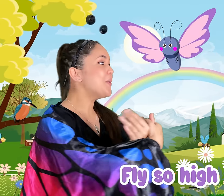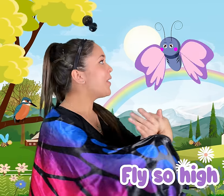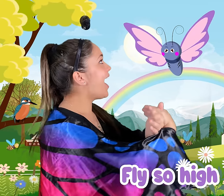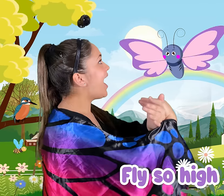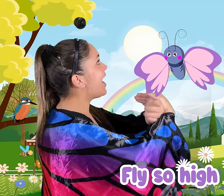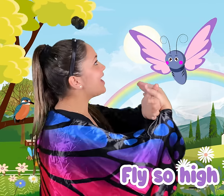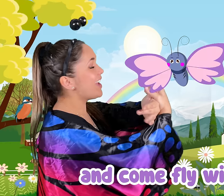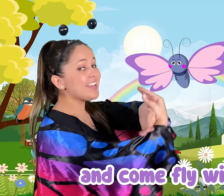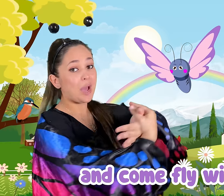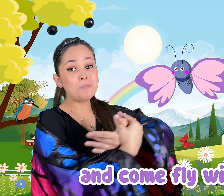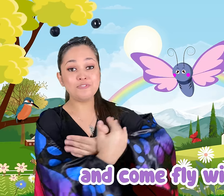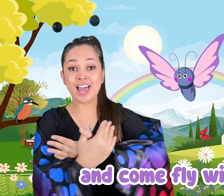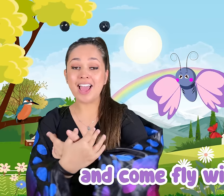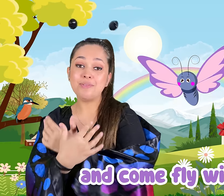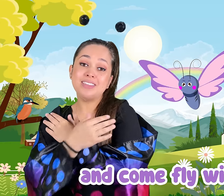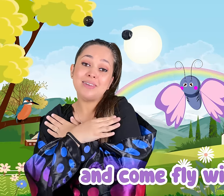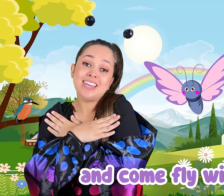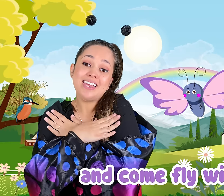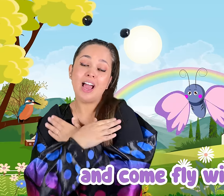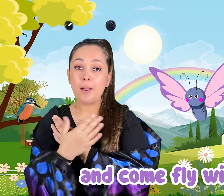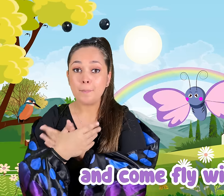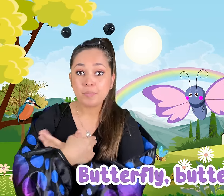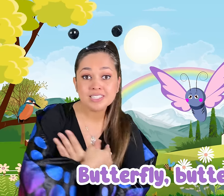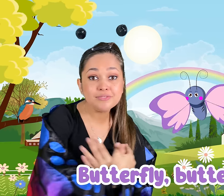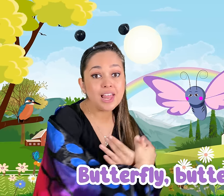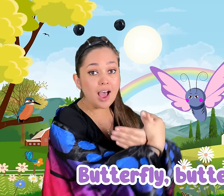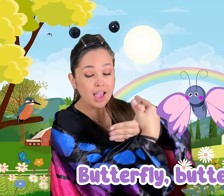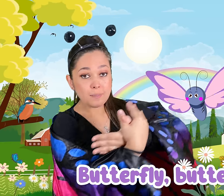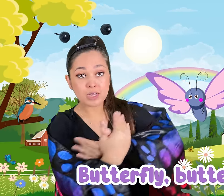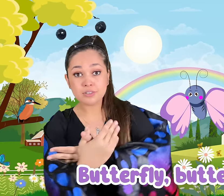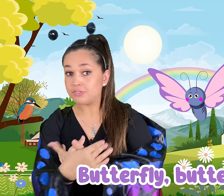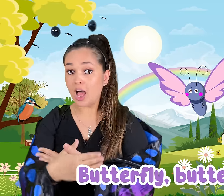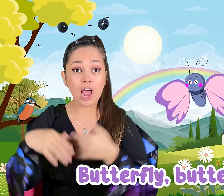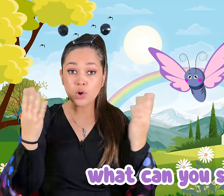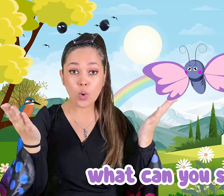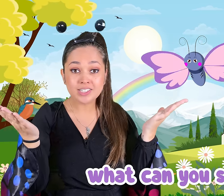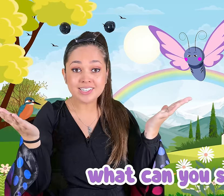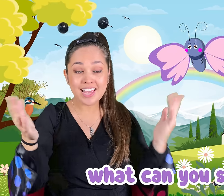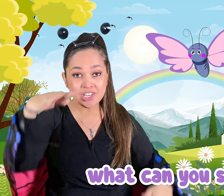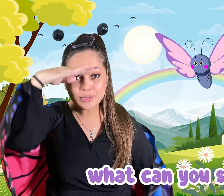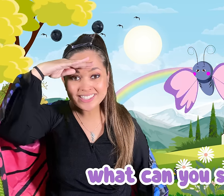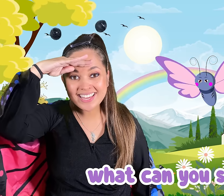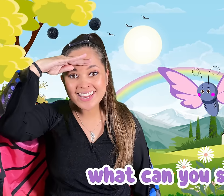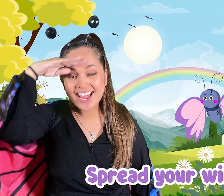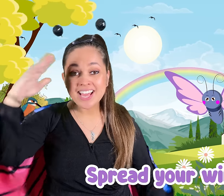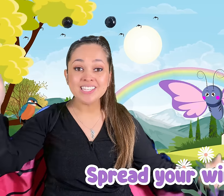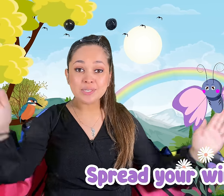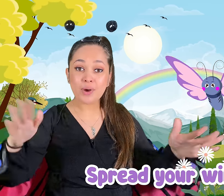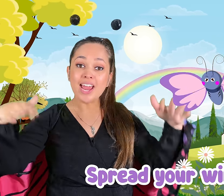so high and come fly with me. Butterfly, butterfly, what can you